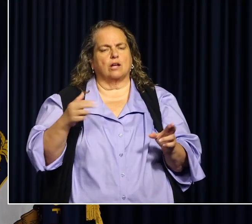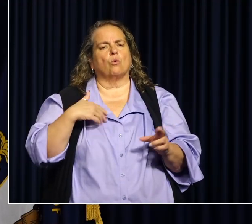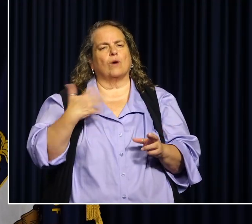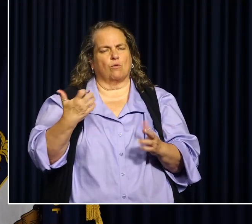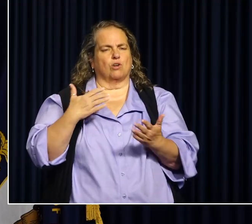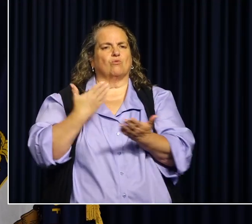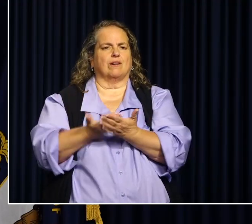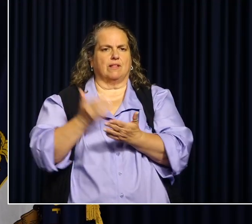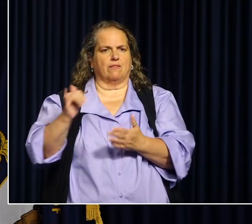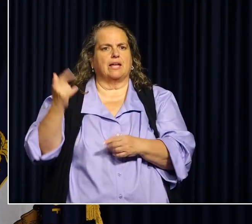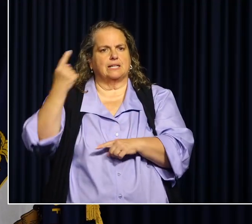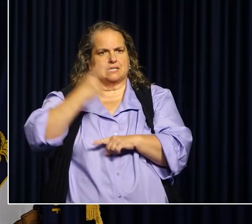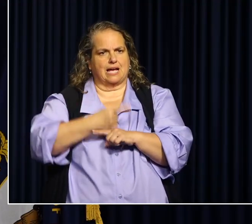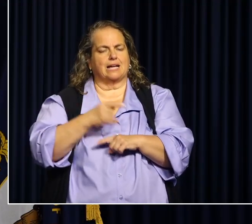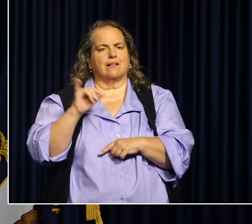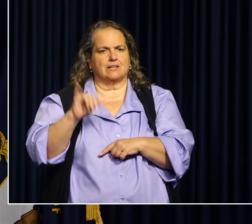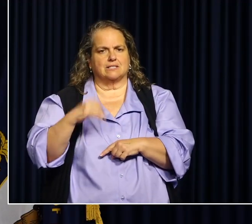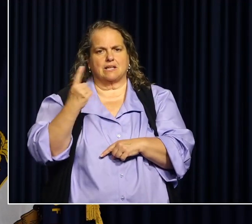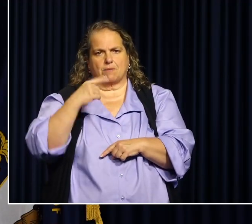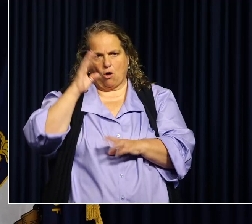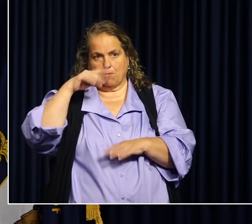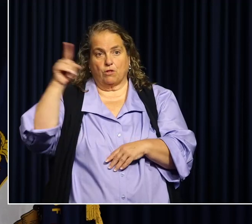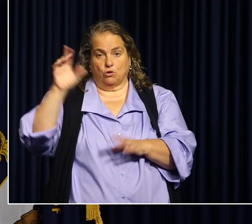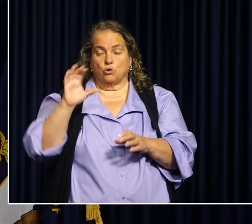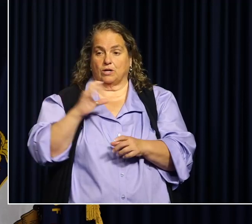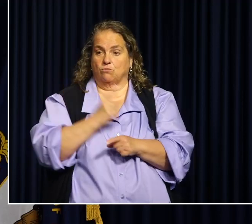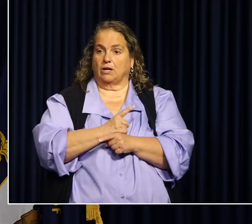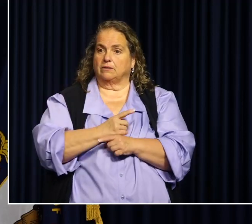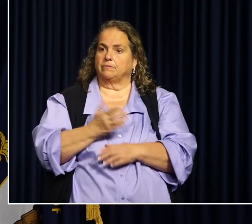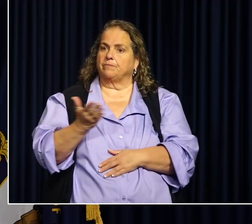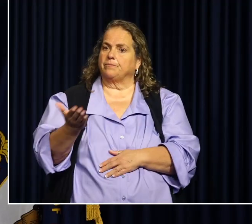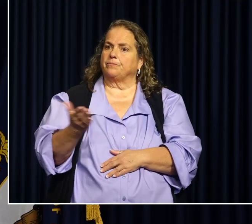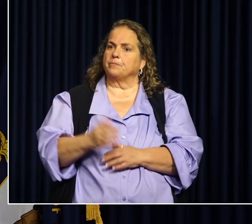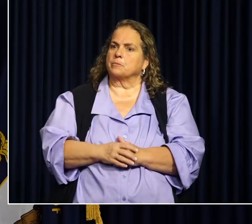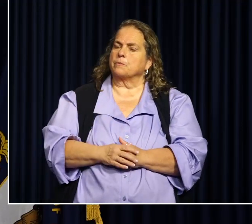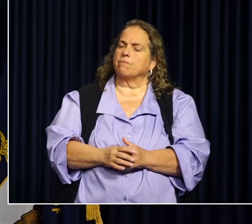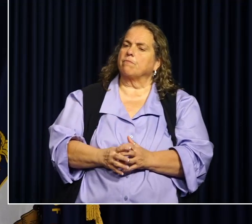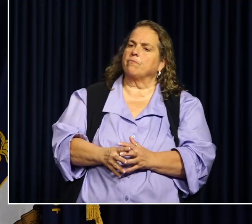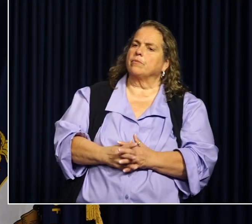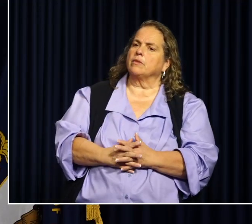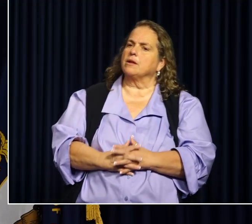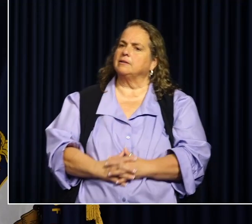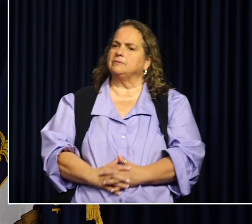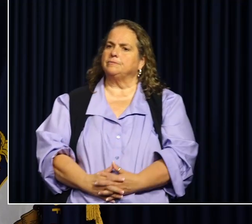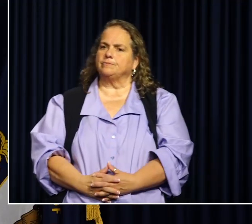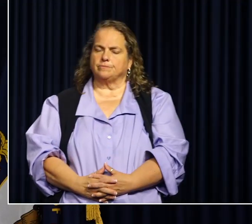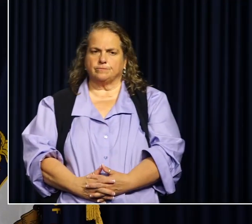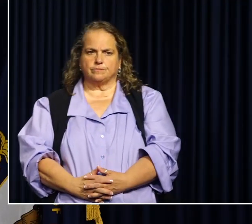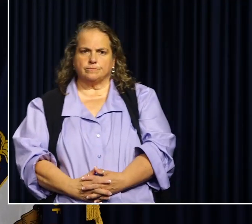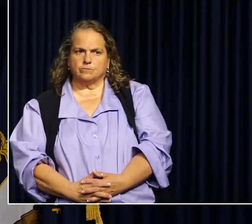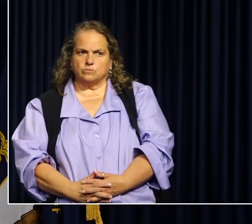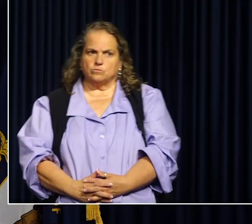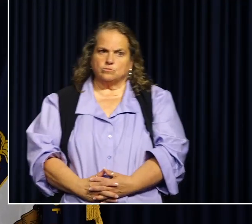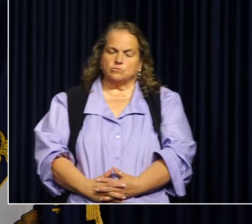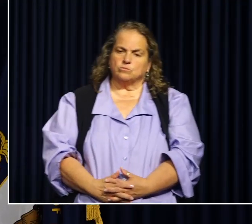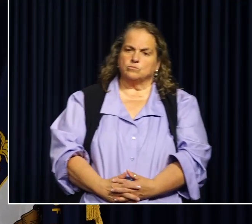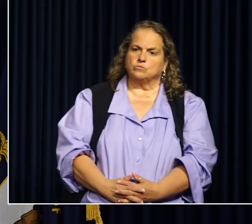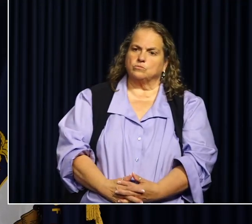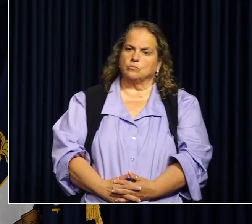reach that day, and this is something that I think they're doing right. Governor Beshear, you've talked a lot about the importance of receiving federal